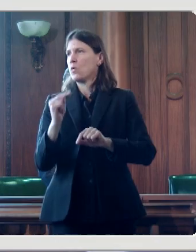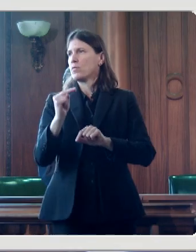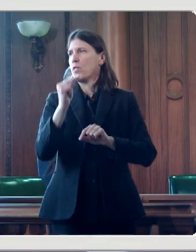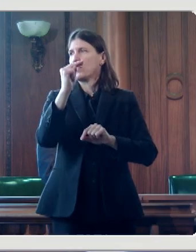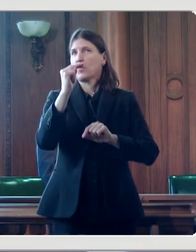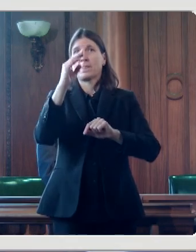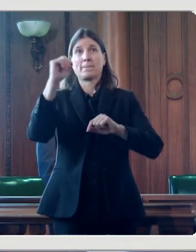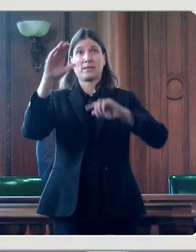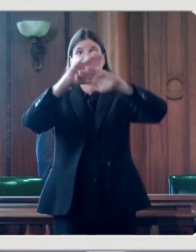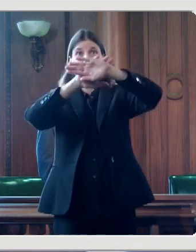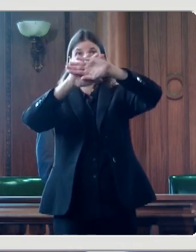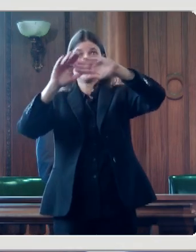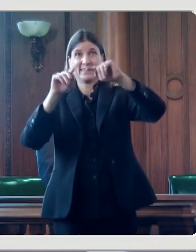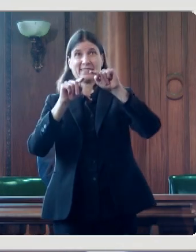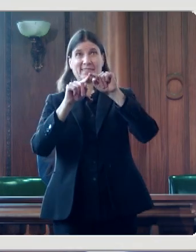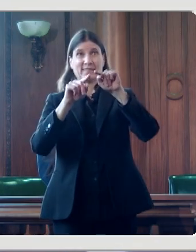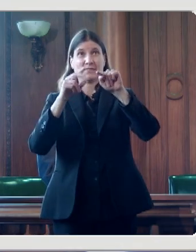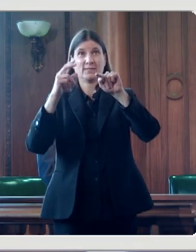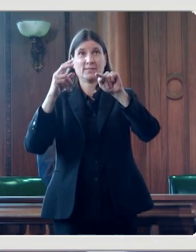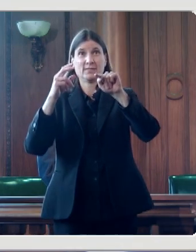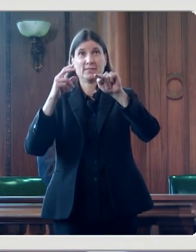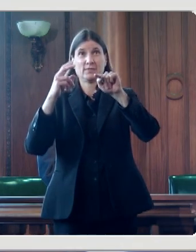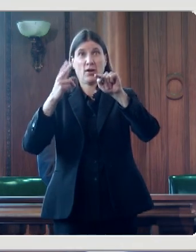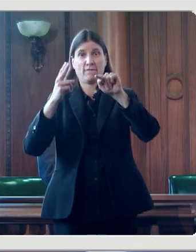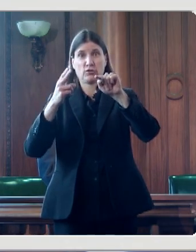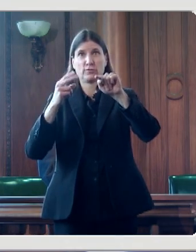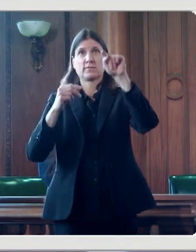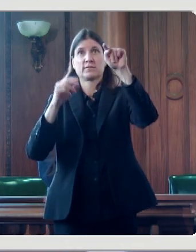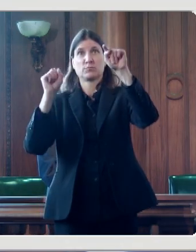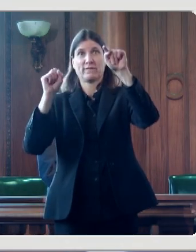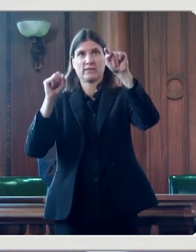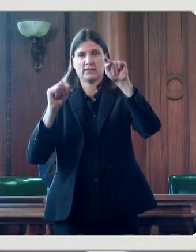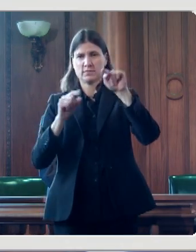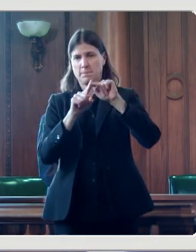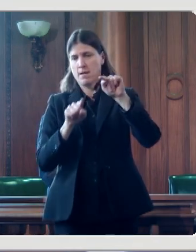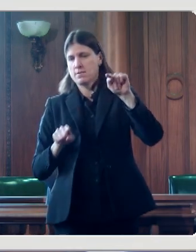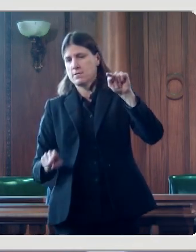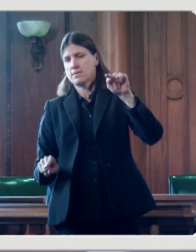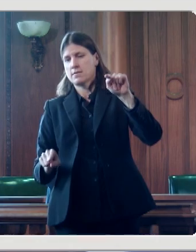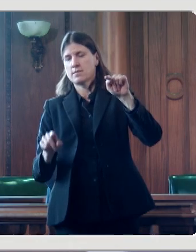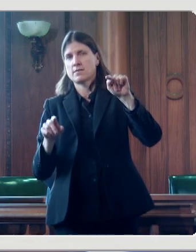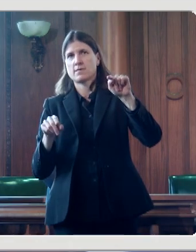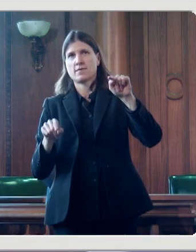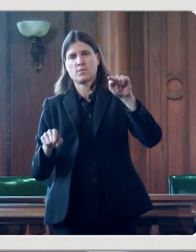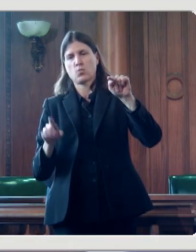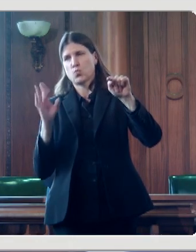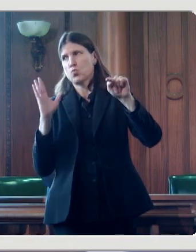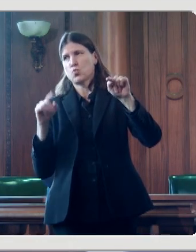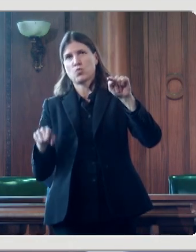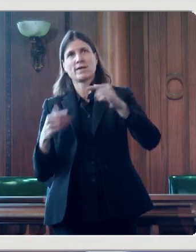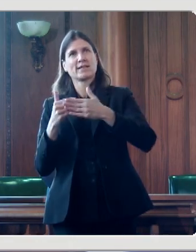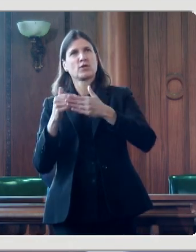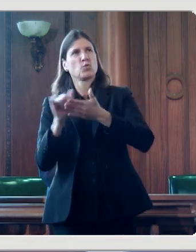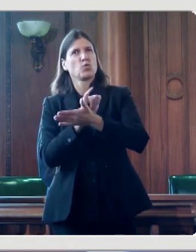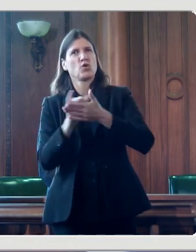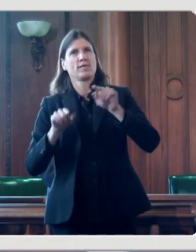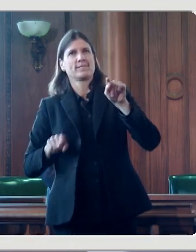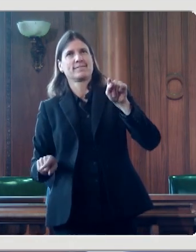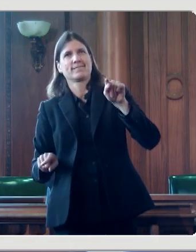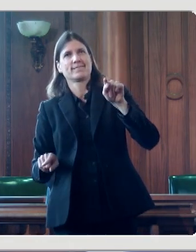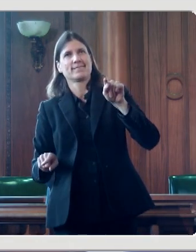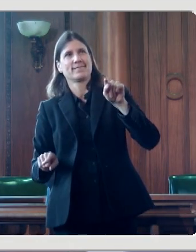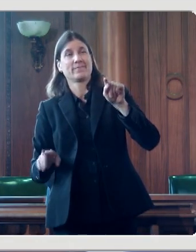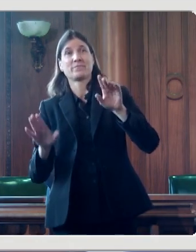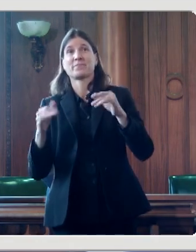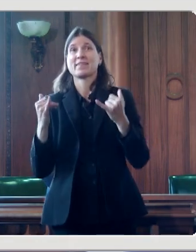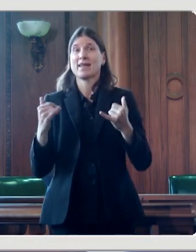went to Hartford and then up to Springfield. In this surge, it's been a bit different in that St. Mary's continues to be the hospital that is